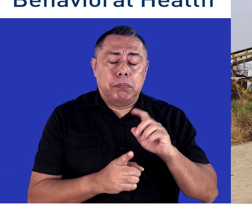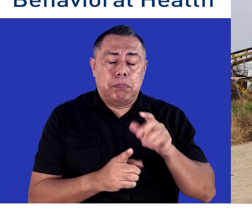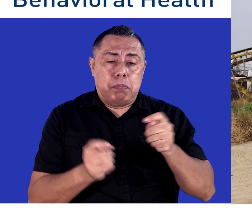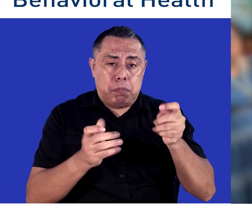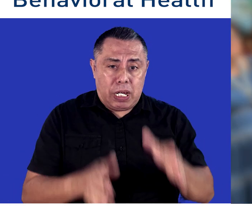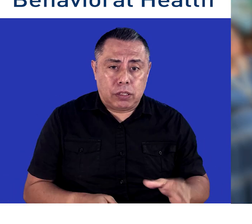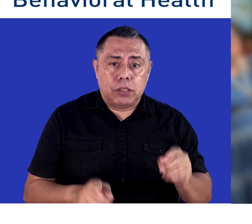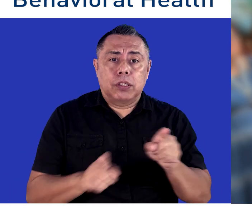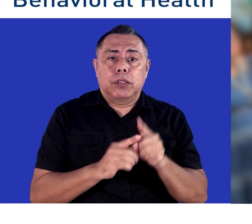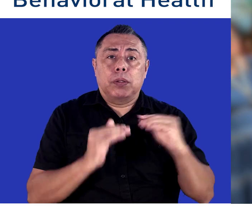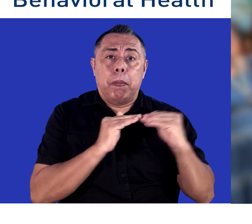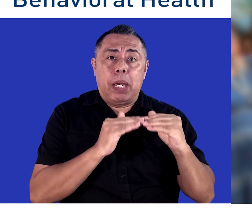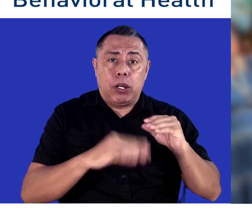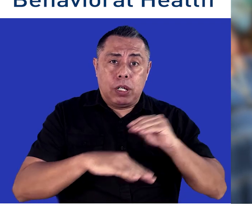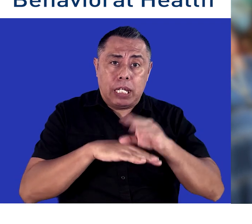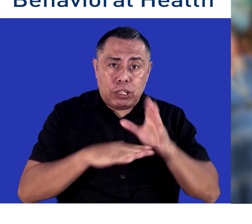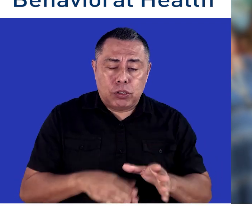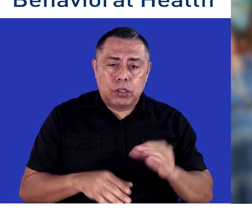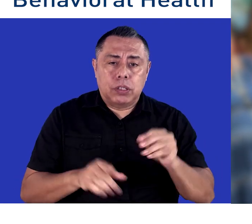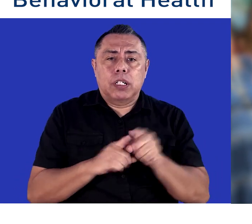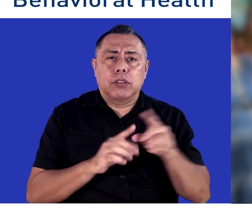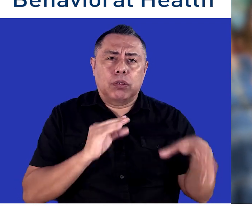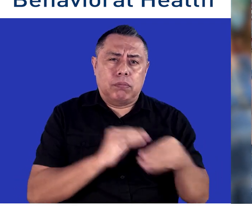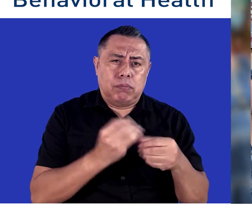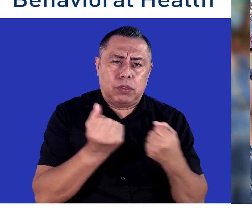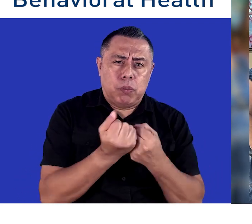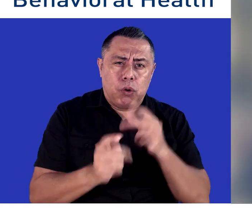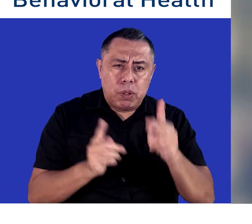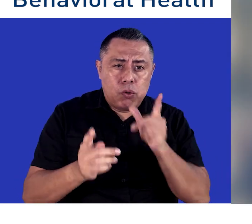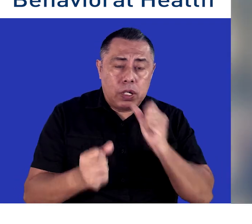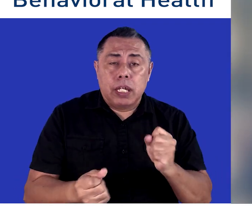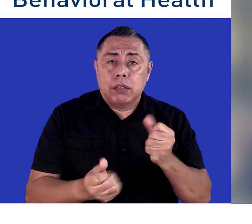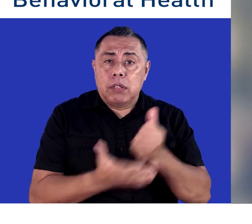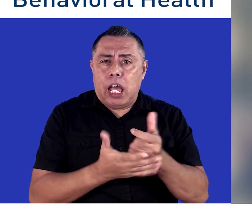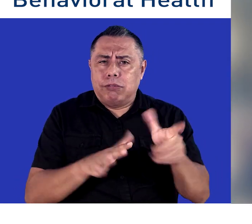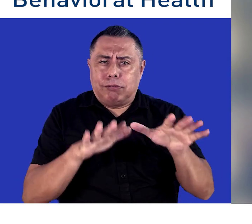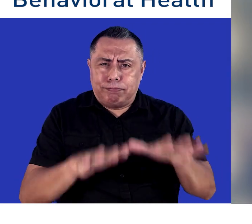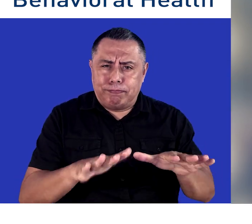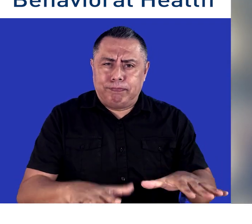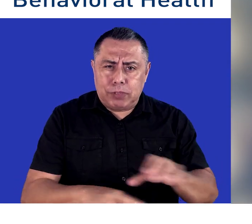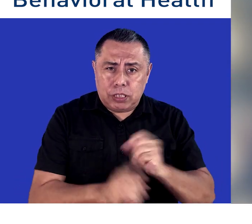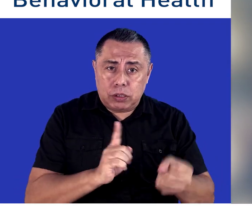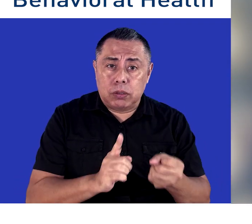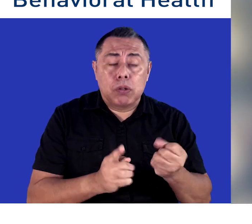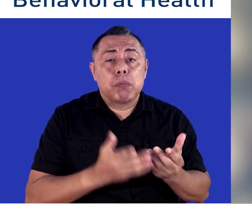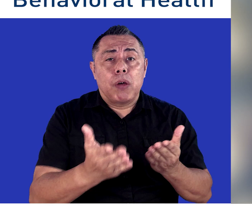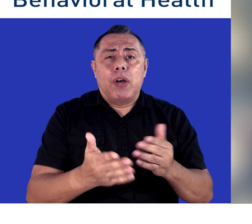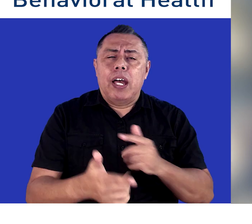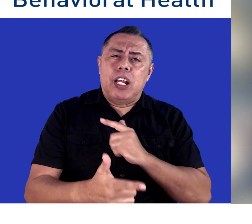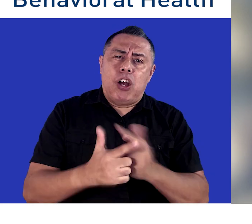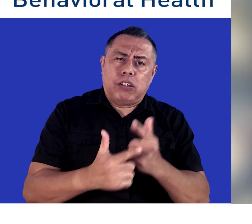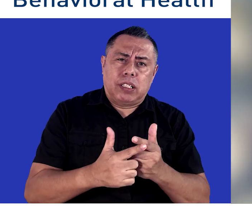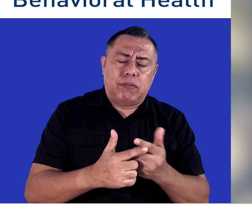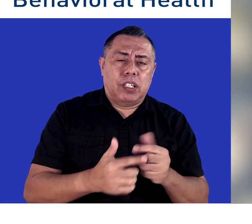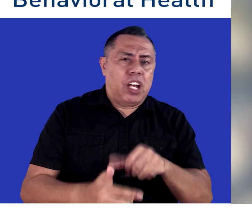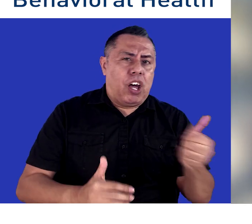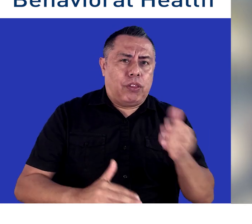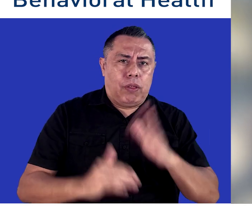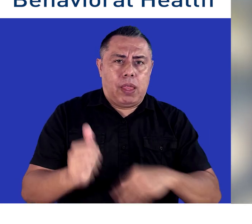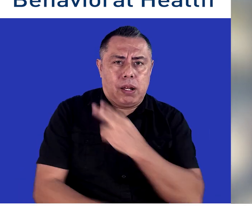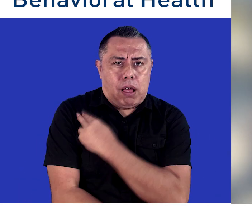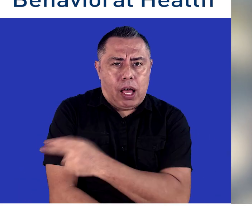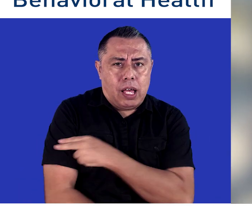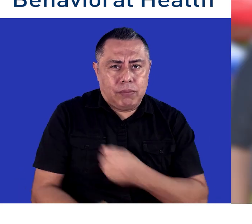peer support specialists who can de-escalate the situation or provide alternatives to hospitalization